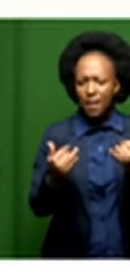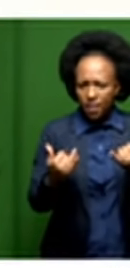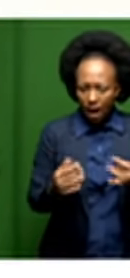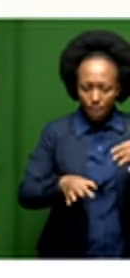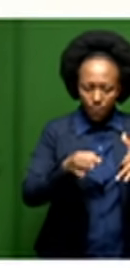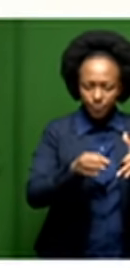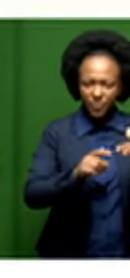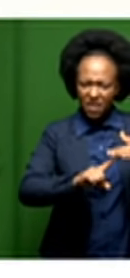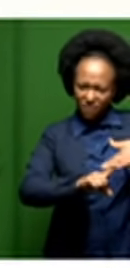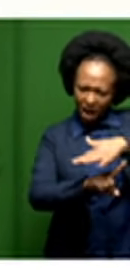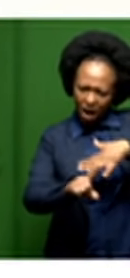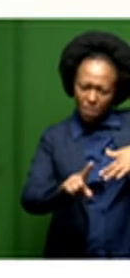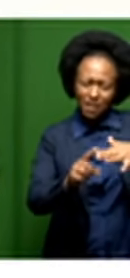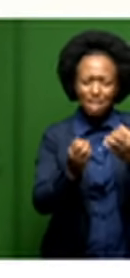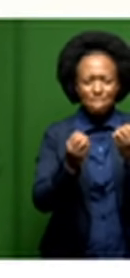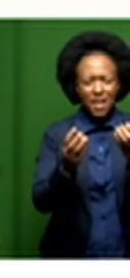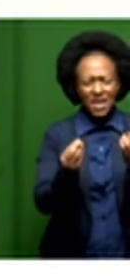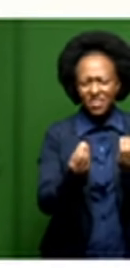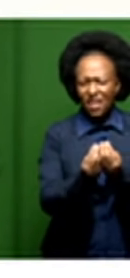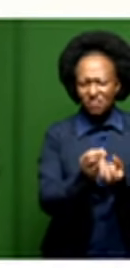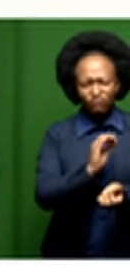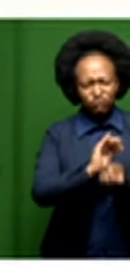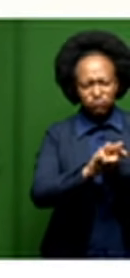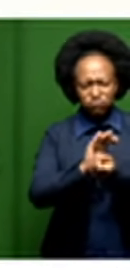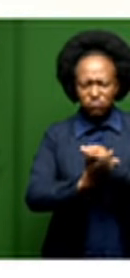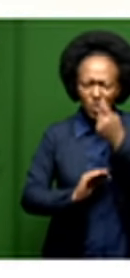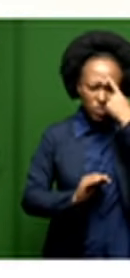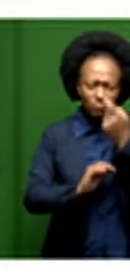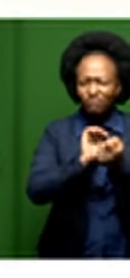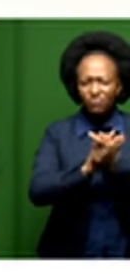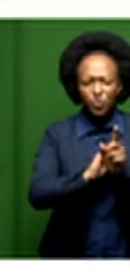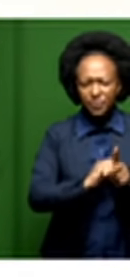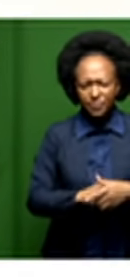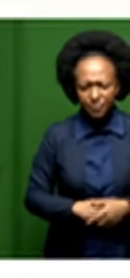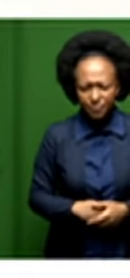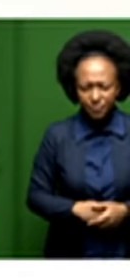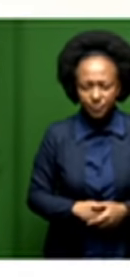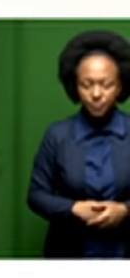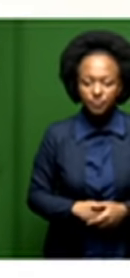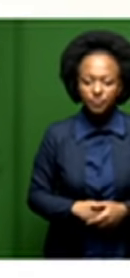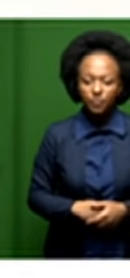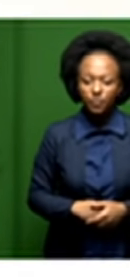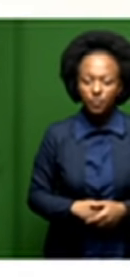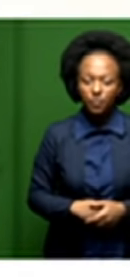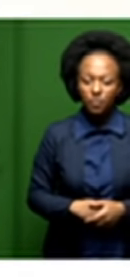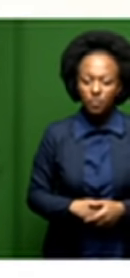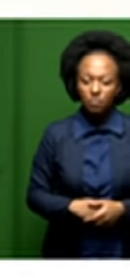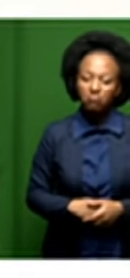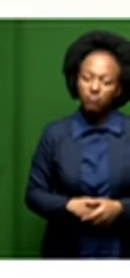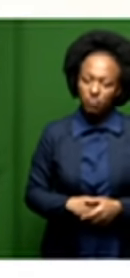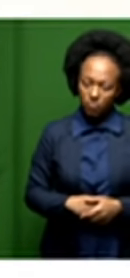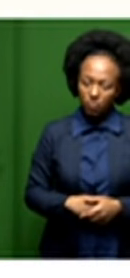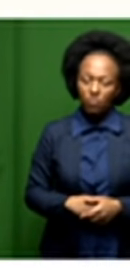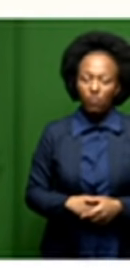in, so much is happening? What do you think is going to happen? I think, Leanne, there are a few things that we need